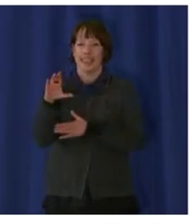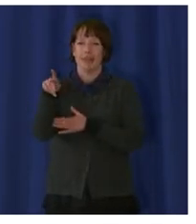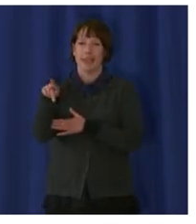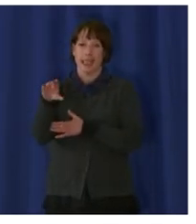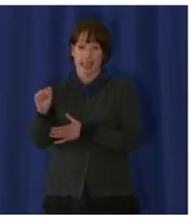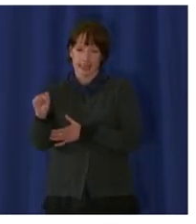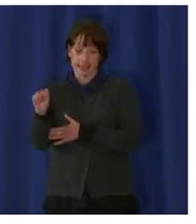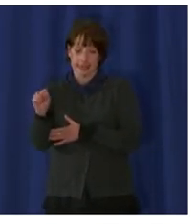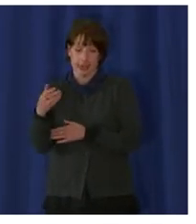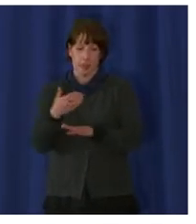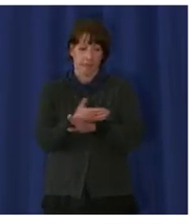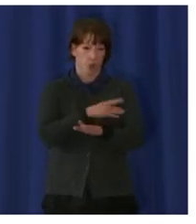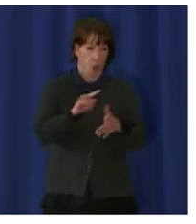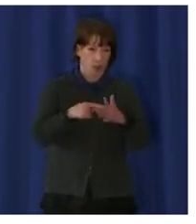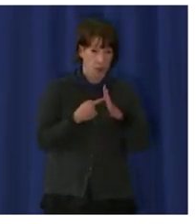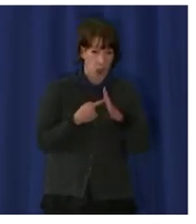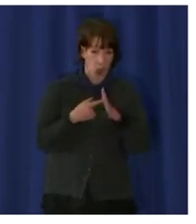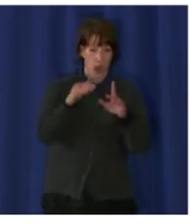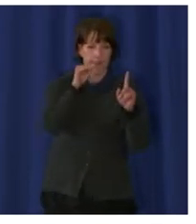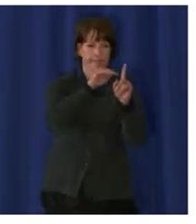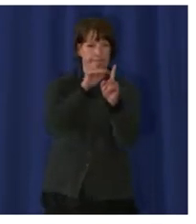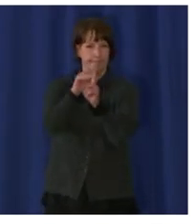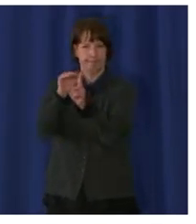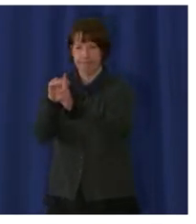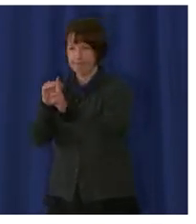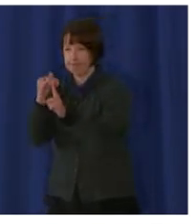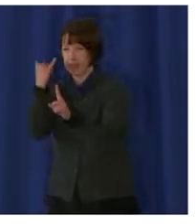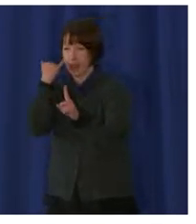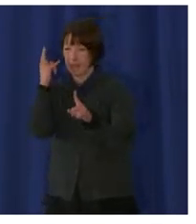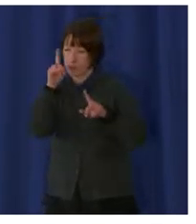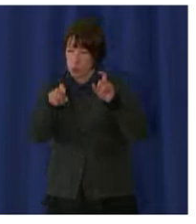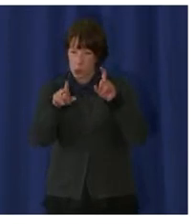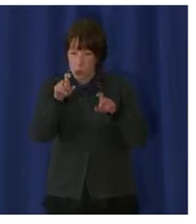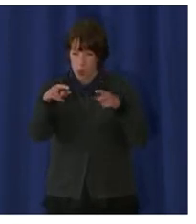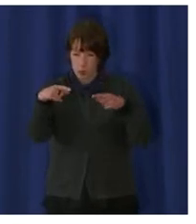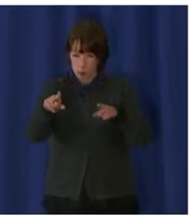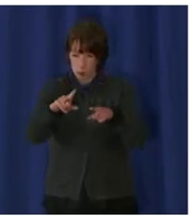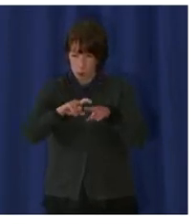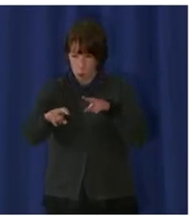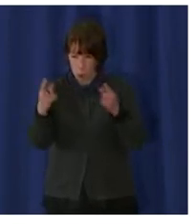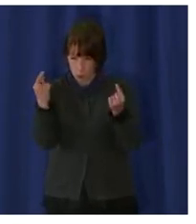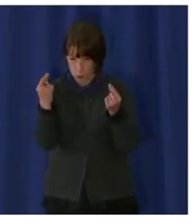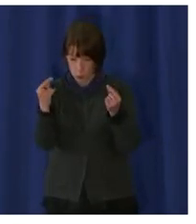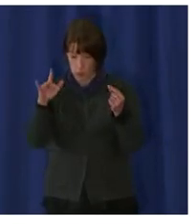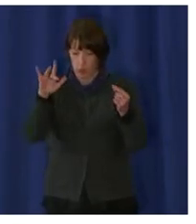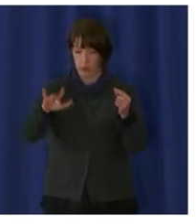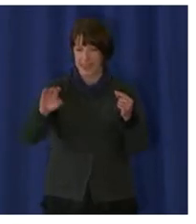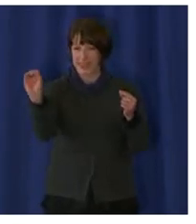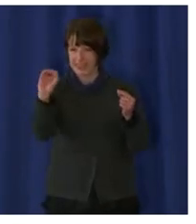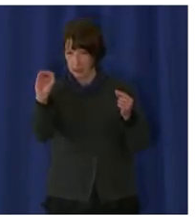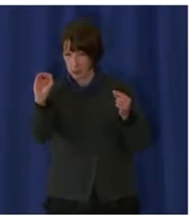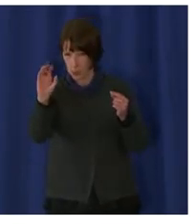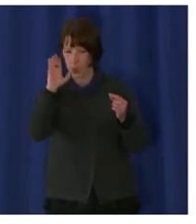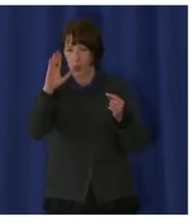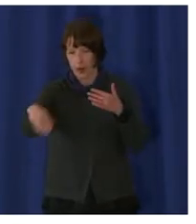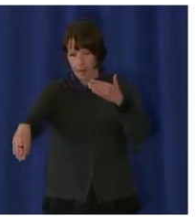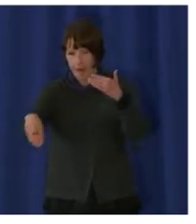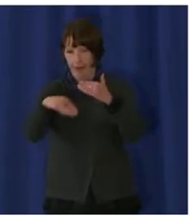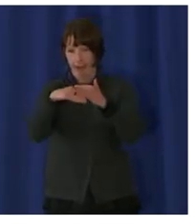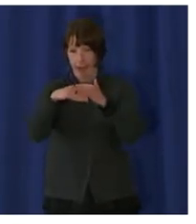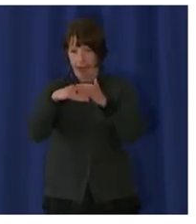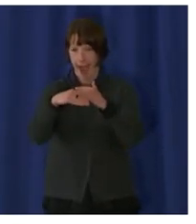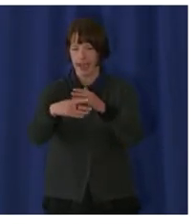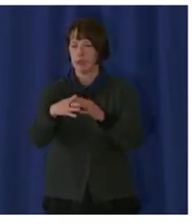Before we get started, I'd like to remind everyone that if you would like to ask a question at any time during the call, you can press 0 or you'll be added into